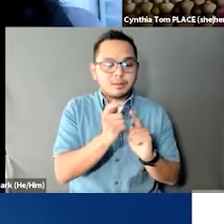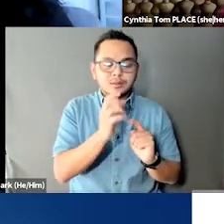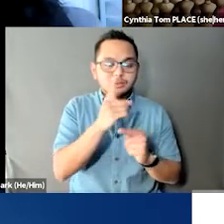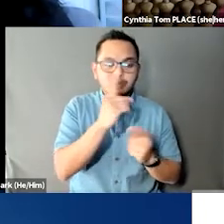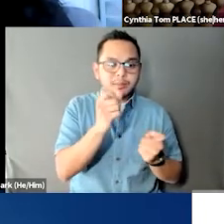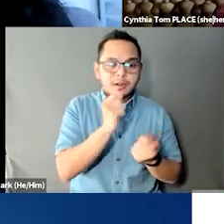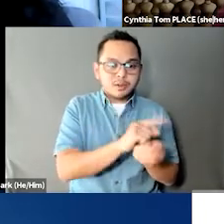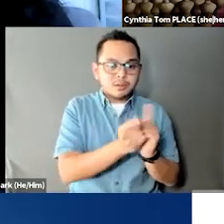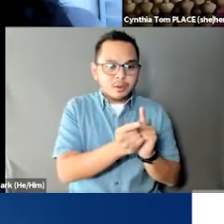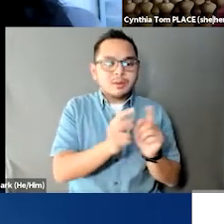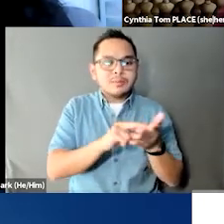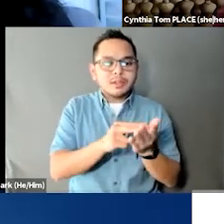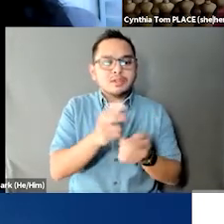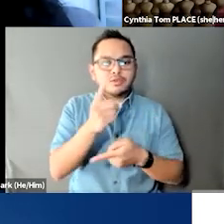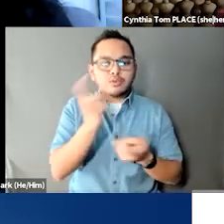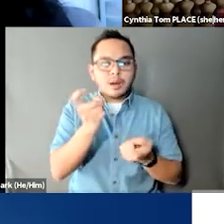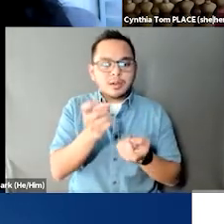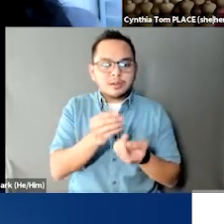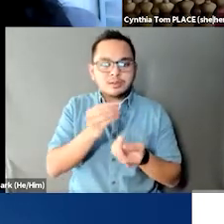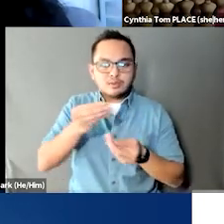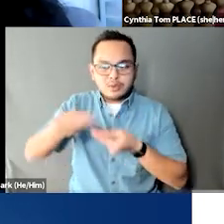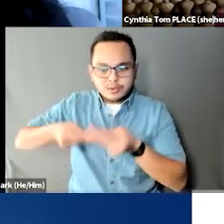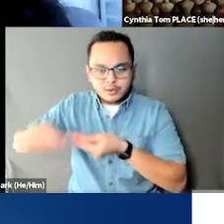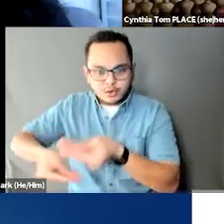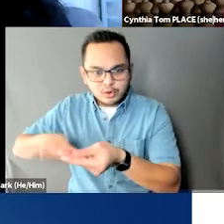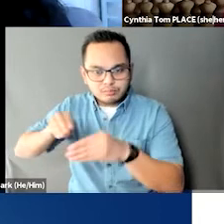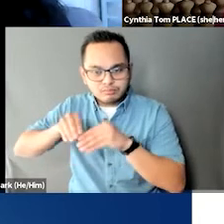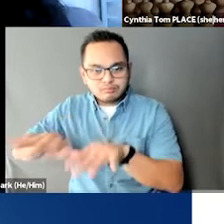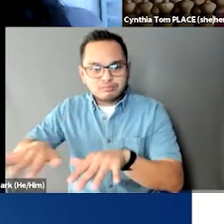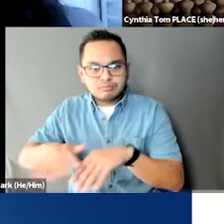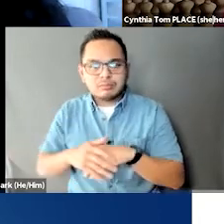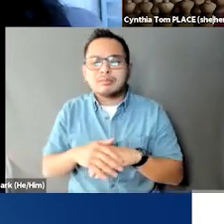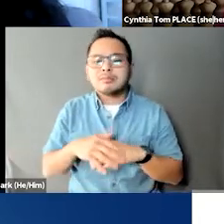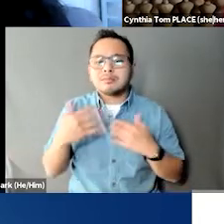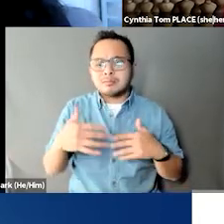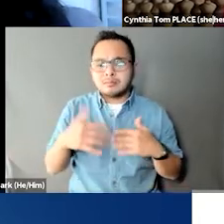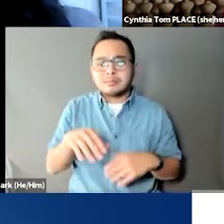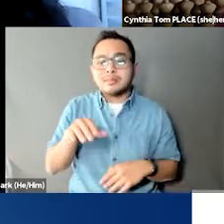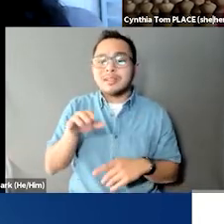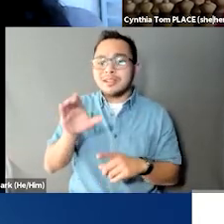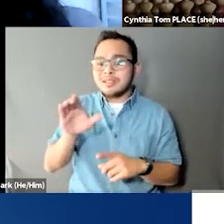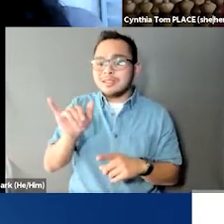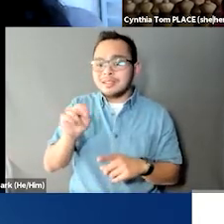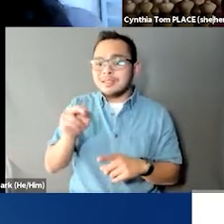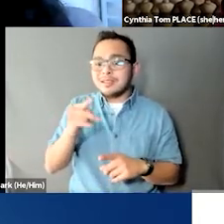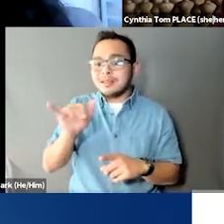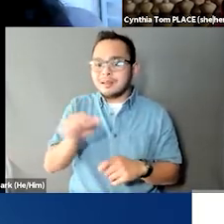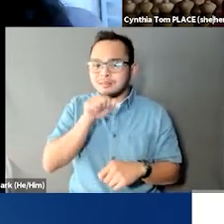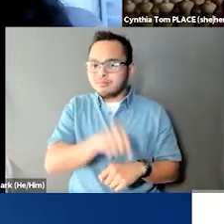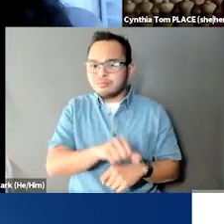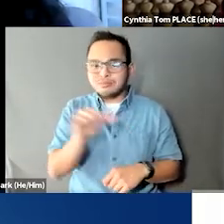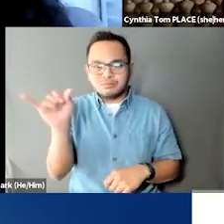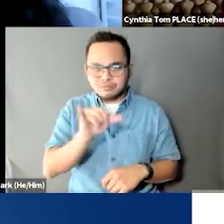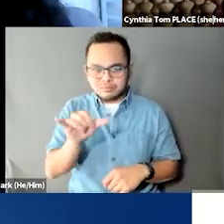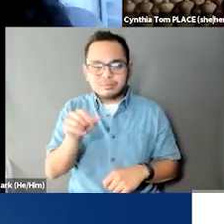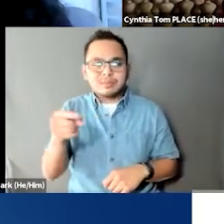And Dr. Gabor Mate, who's an expert in trauma, who is very influential to Cynthia and her work, he says that trauma